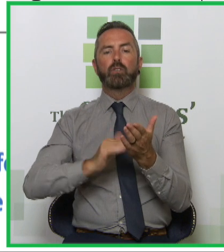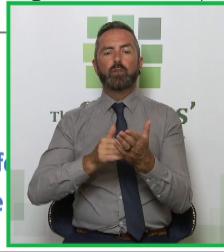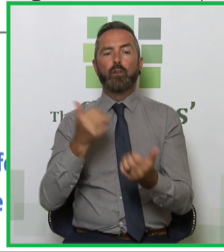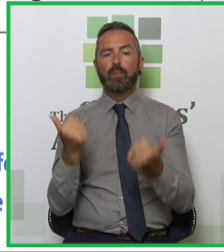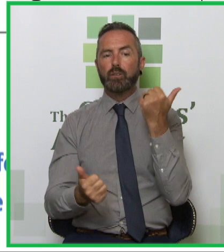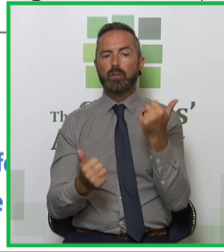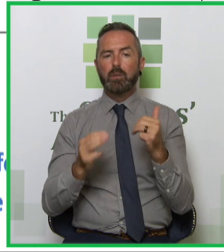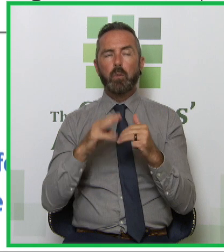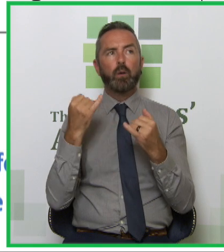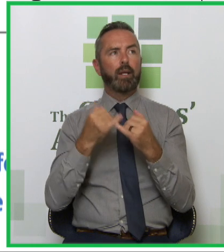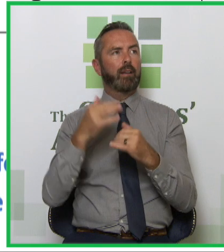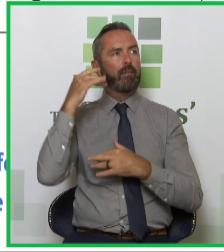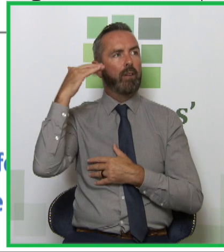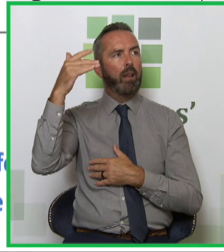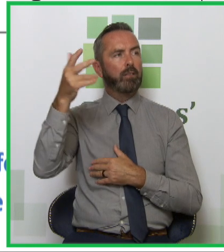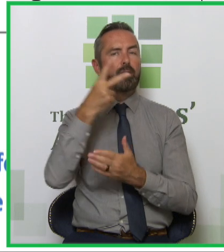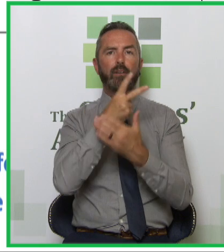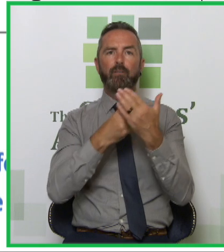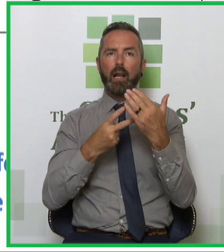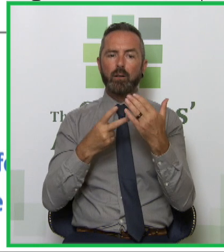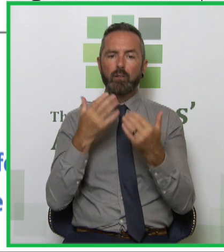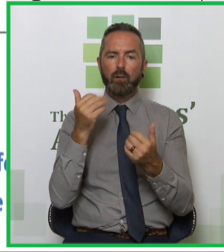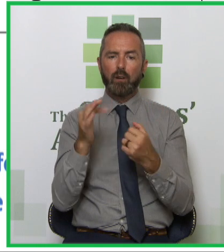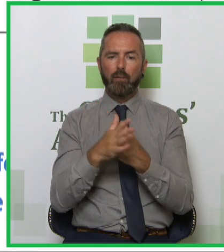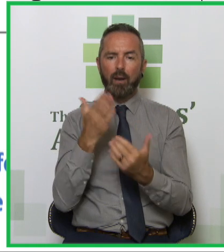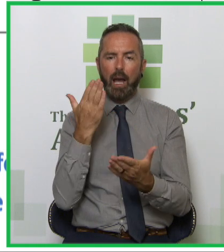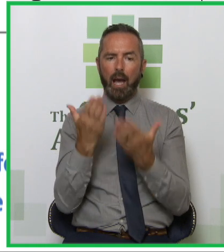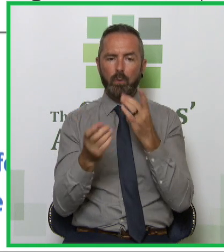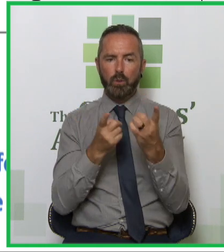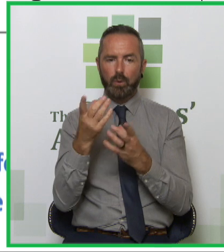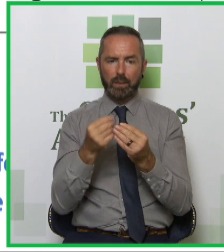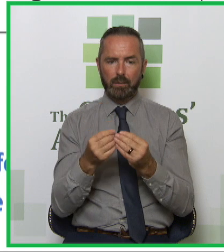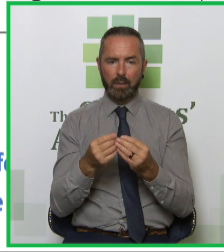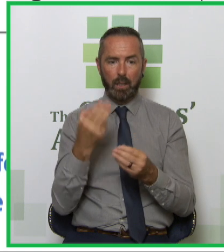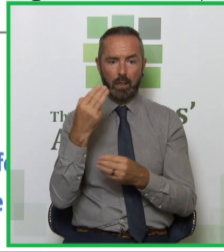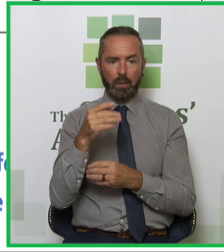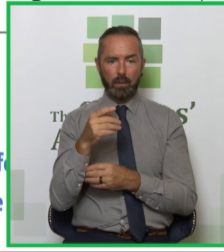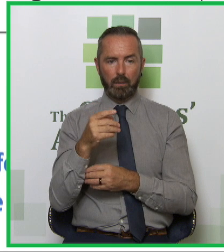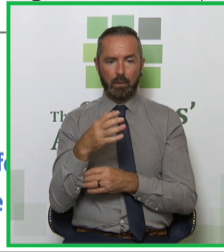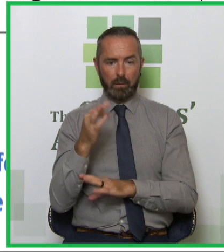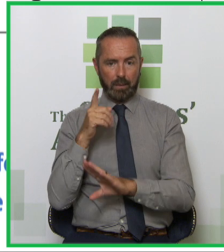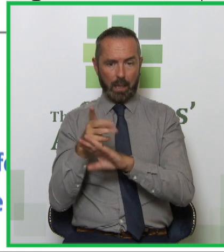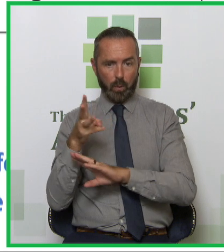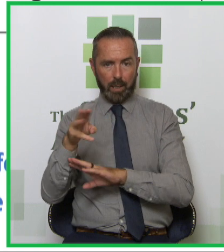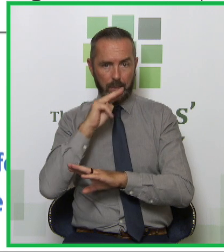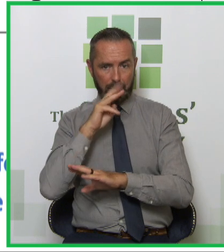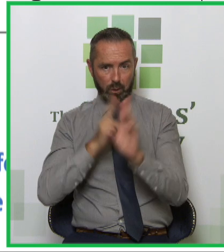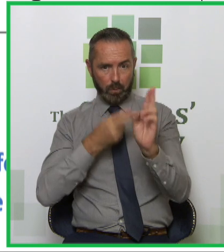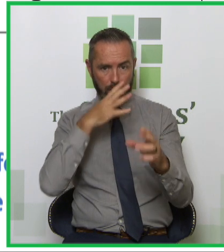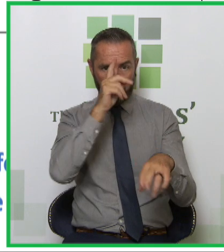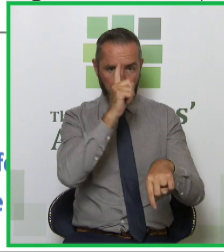a philosophy, values, a way of doing things, it does not say that people caught with drugs should be punished or stigmatized. Quite the